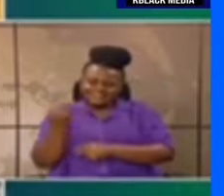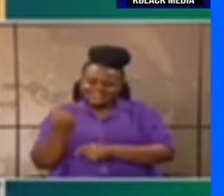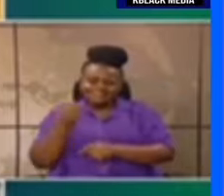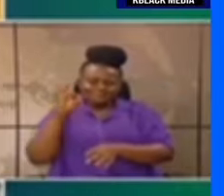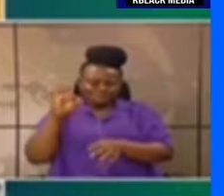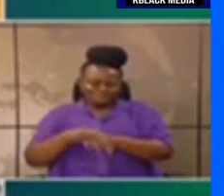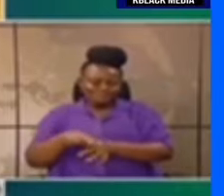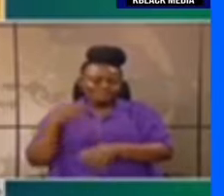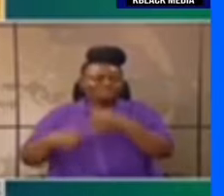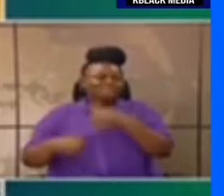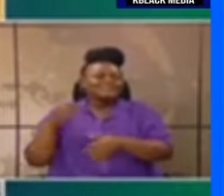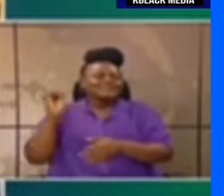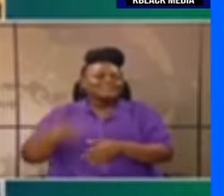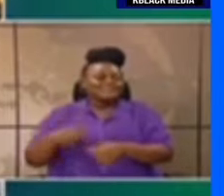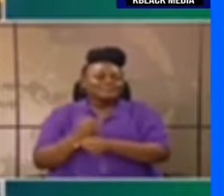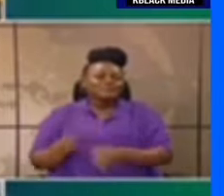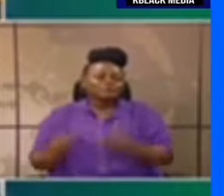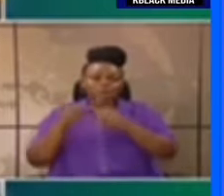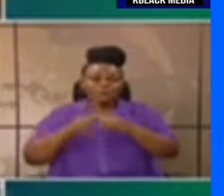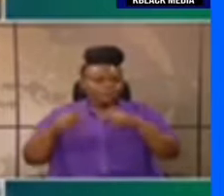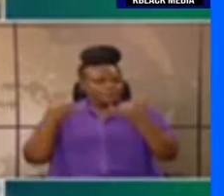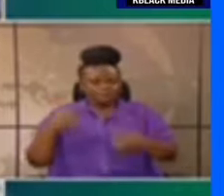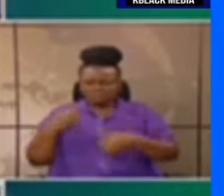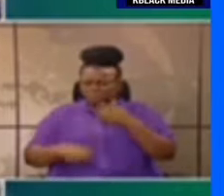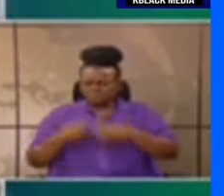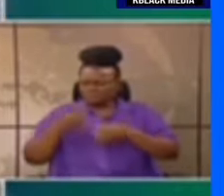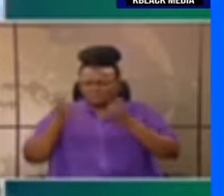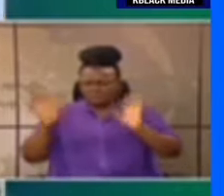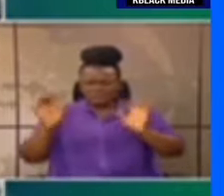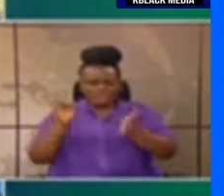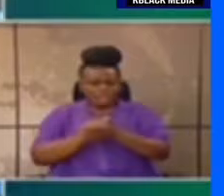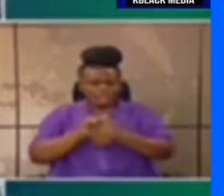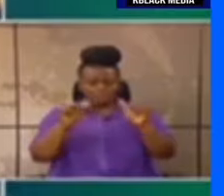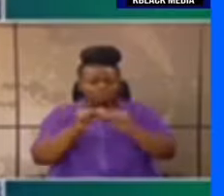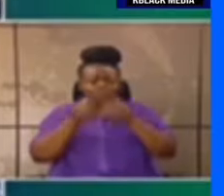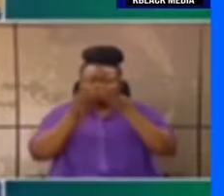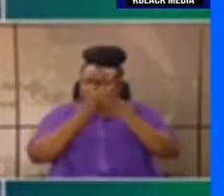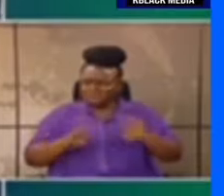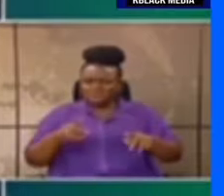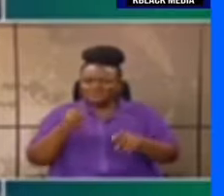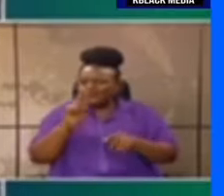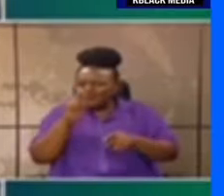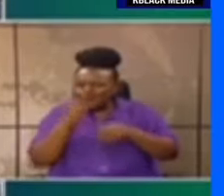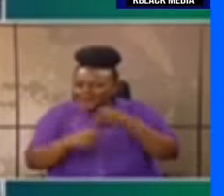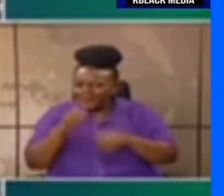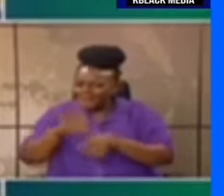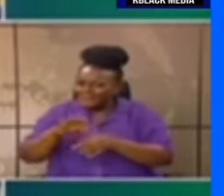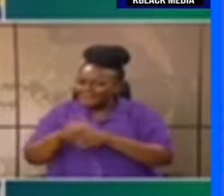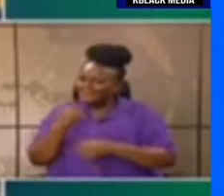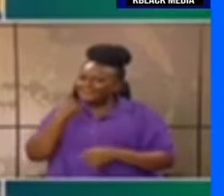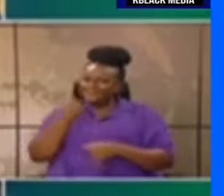township yeah, the Bian Coso, and no it will be a poor part normal. Worker, and now, I'm a little politician, and if I'm